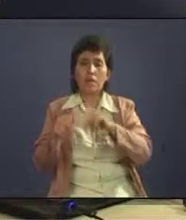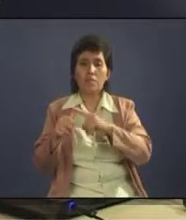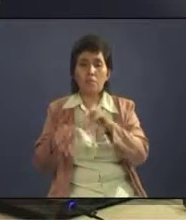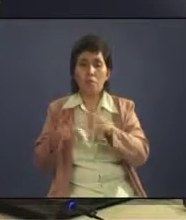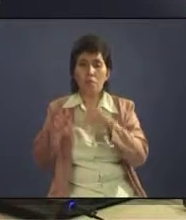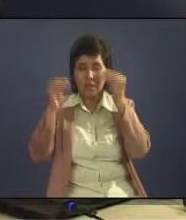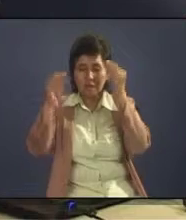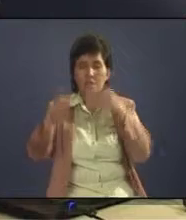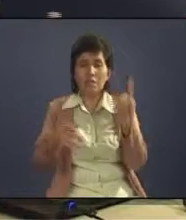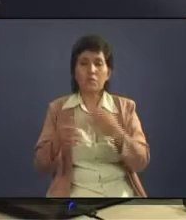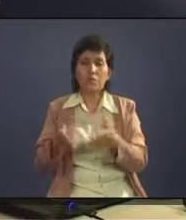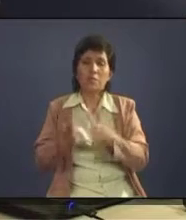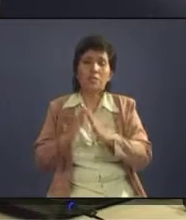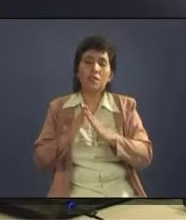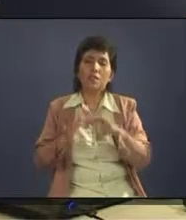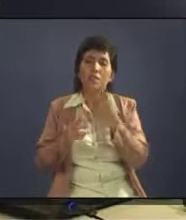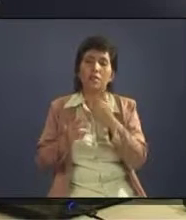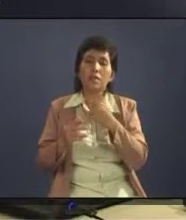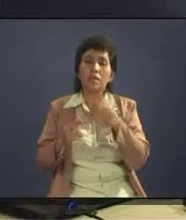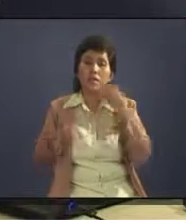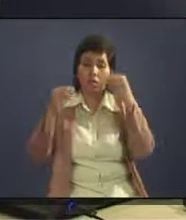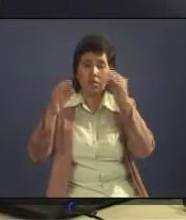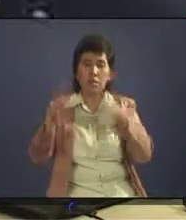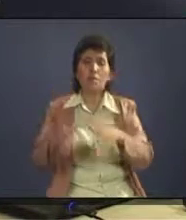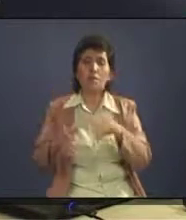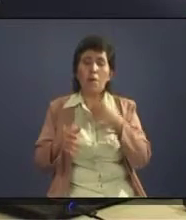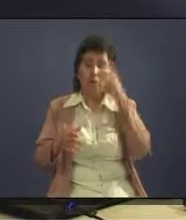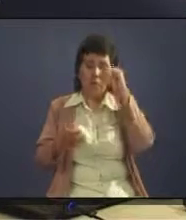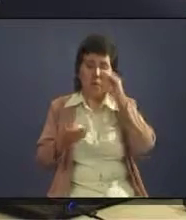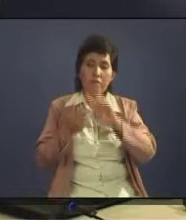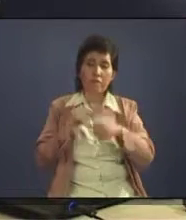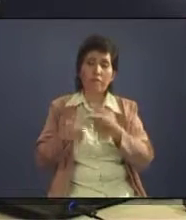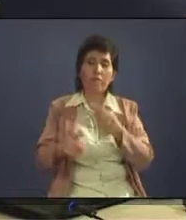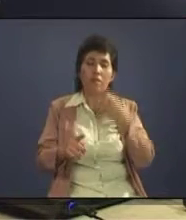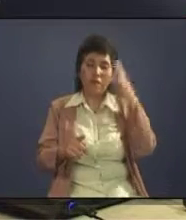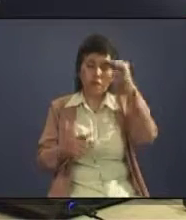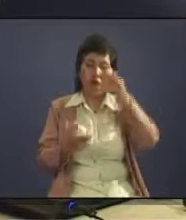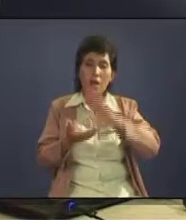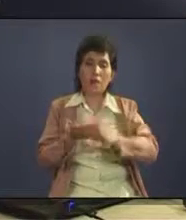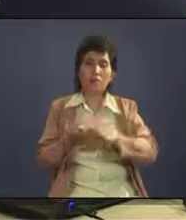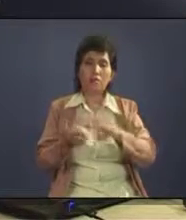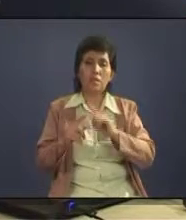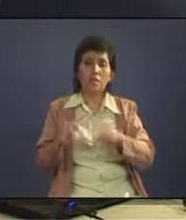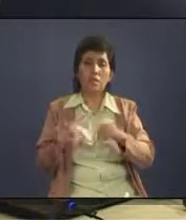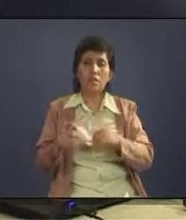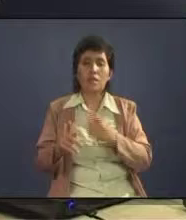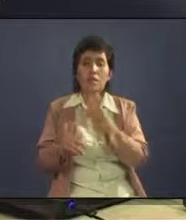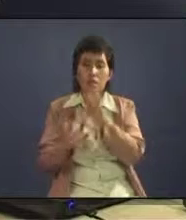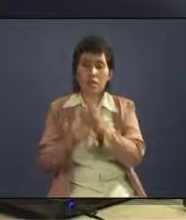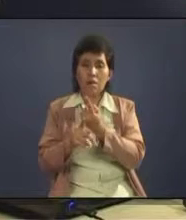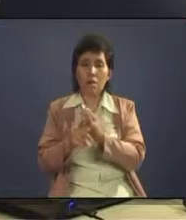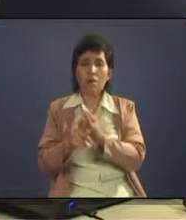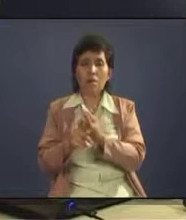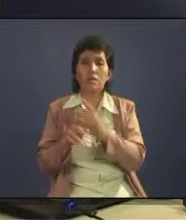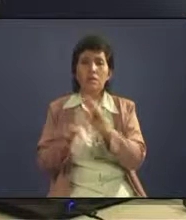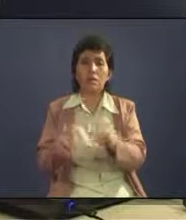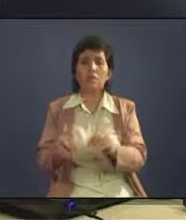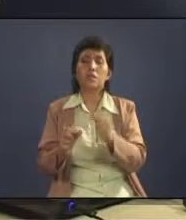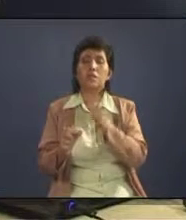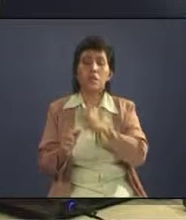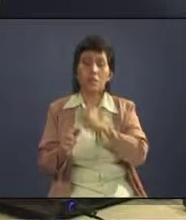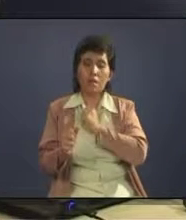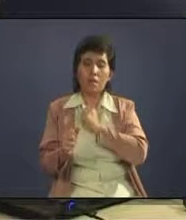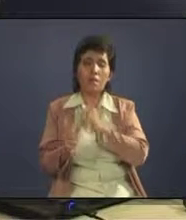might be your mom, okay, or your husband, or your boyfriend, or your girlfriend, okay? But the right question that you should put is you should love